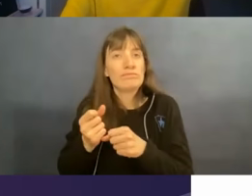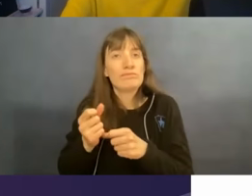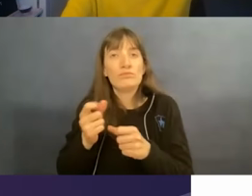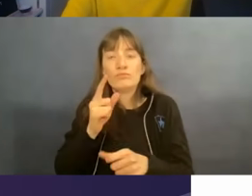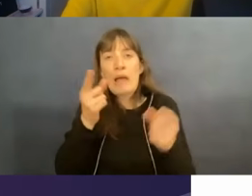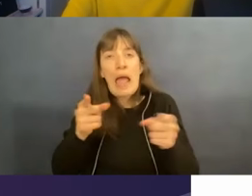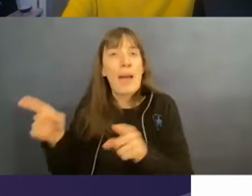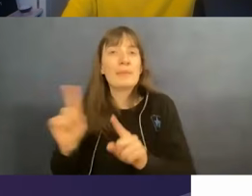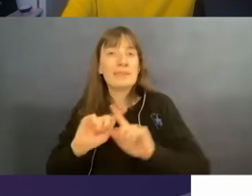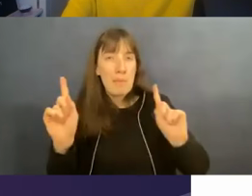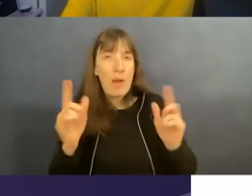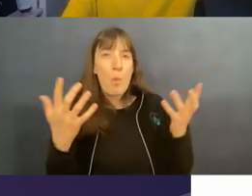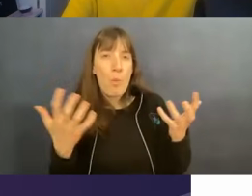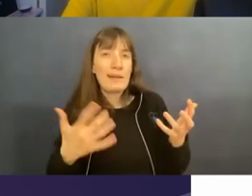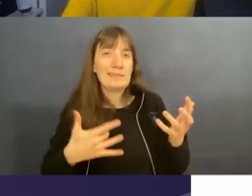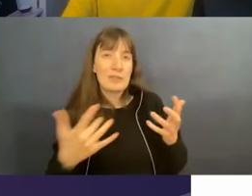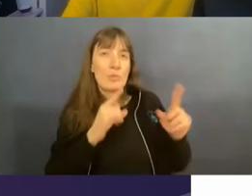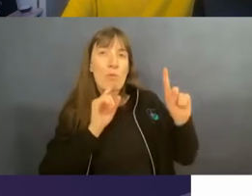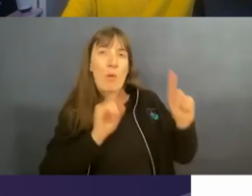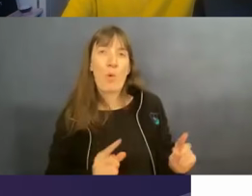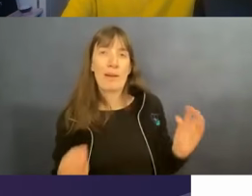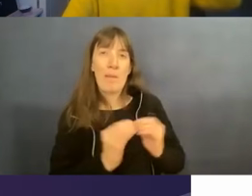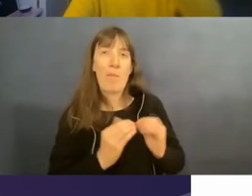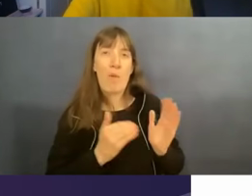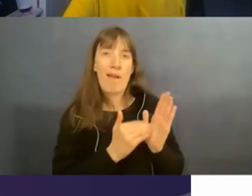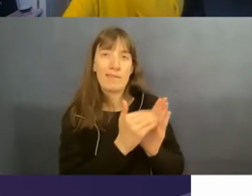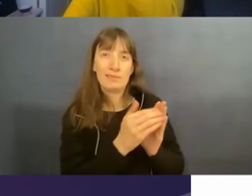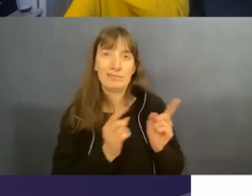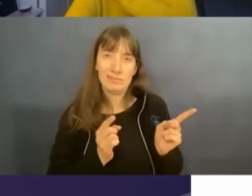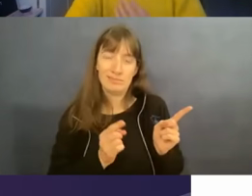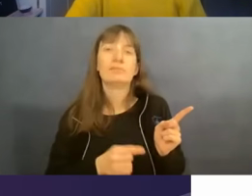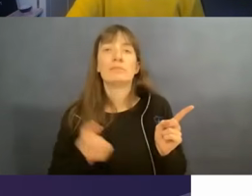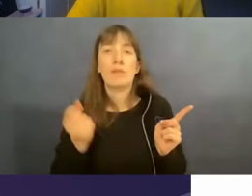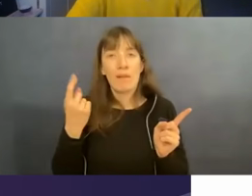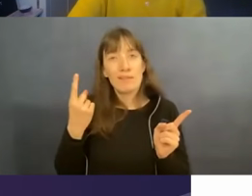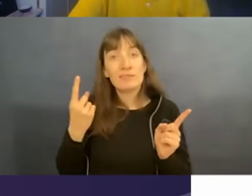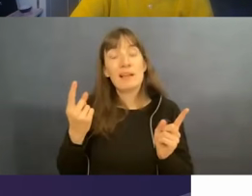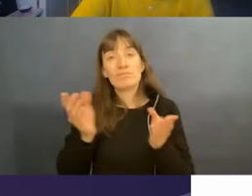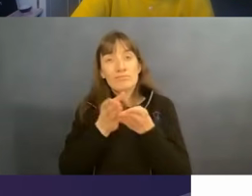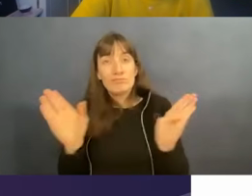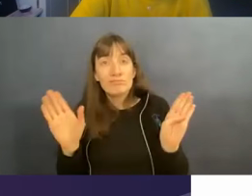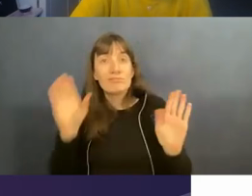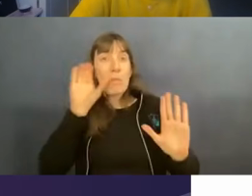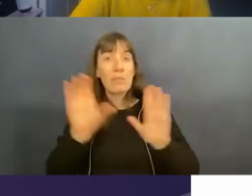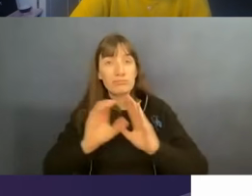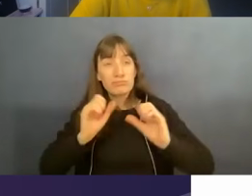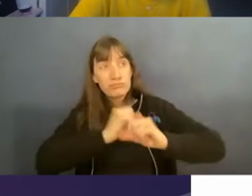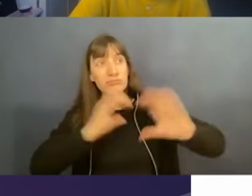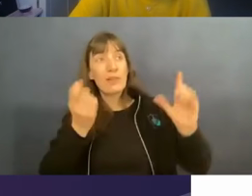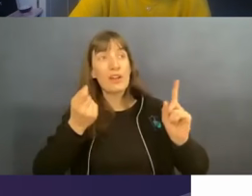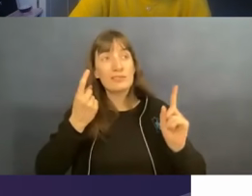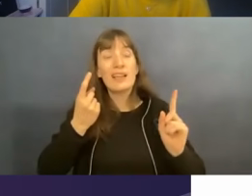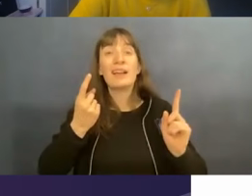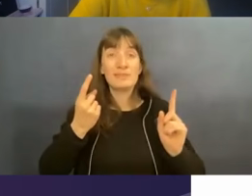of child help. And so I think it does give a little bit of a picture of there are a lot of different forms that